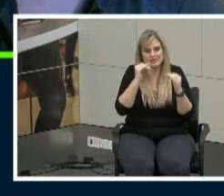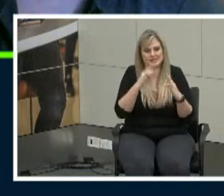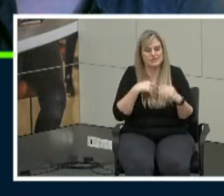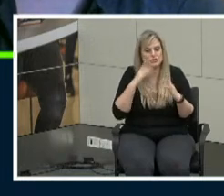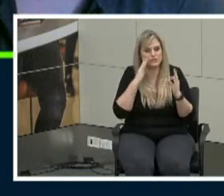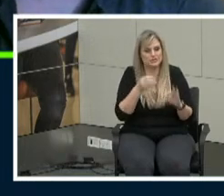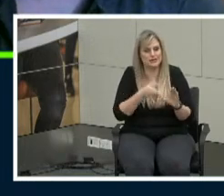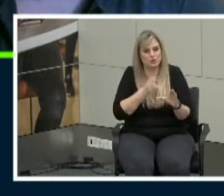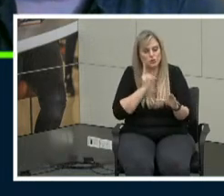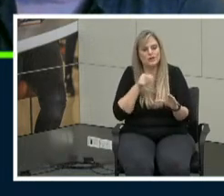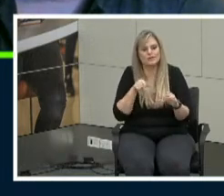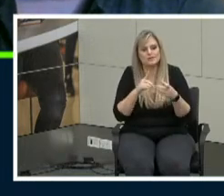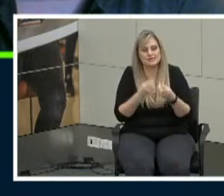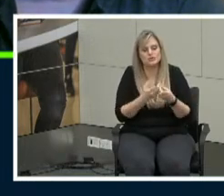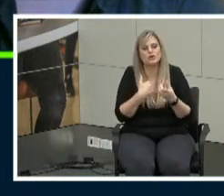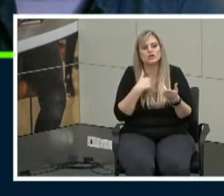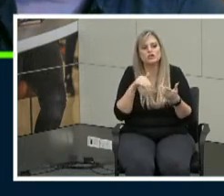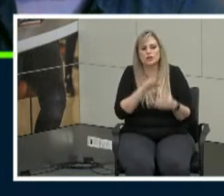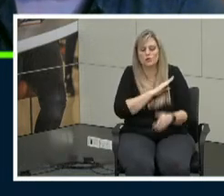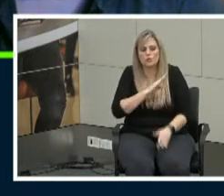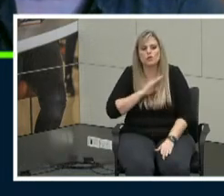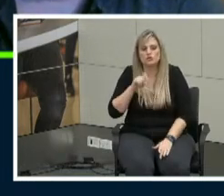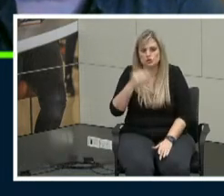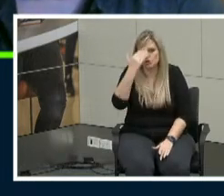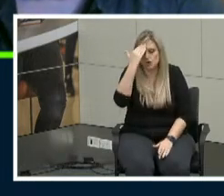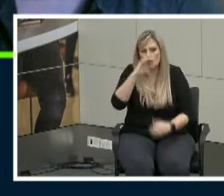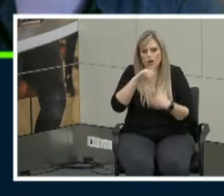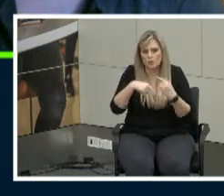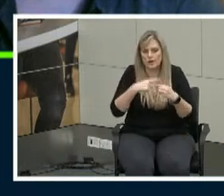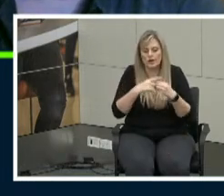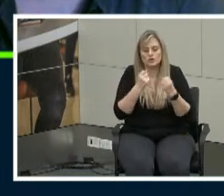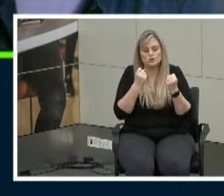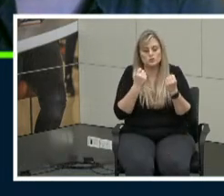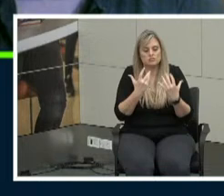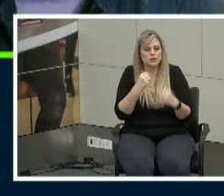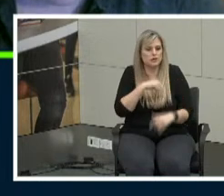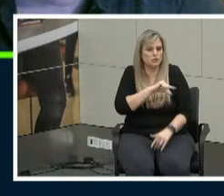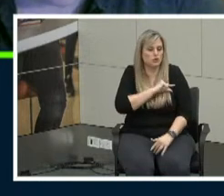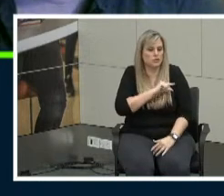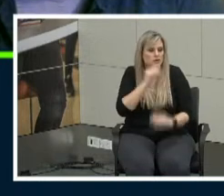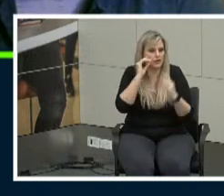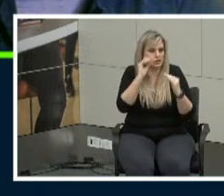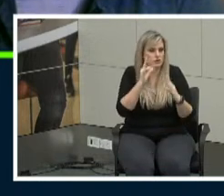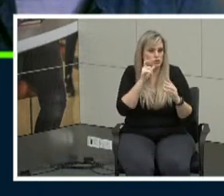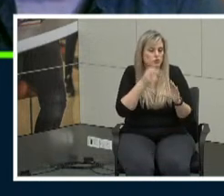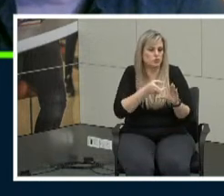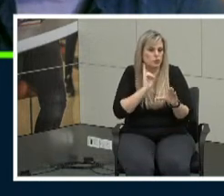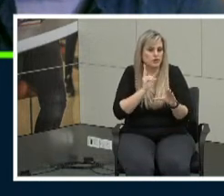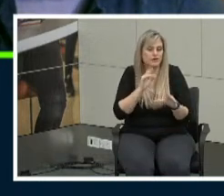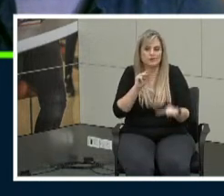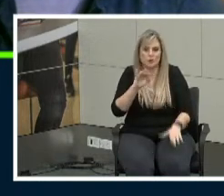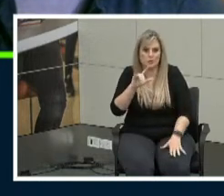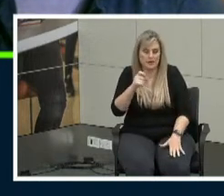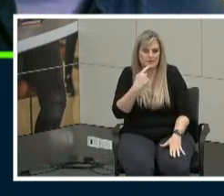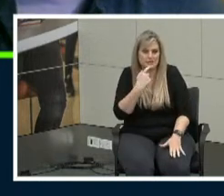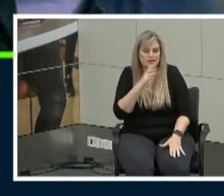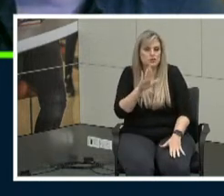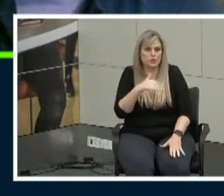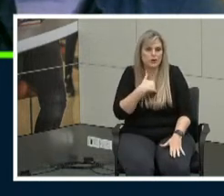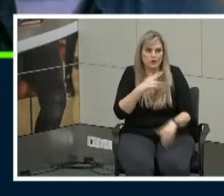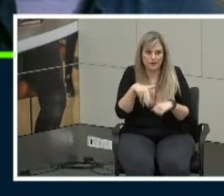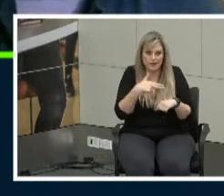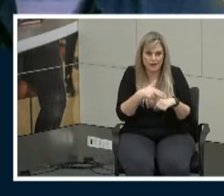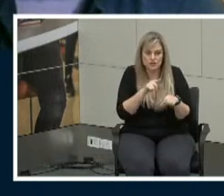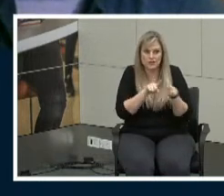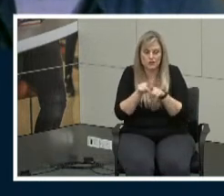this District the board should be aware of the impending Mass loss of quality instructors and that despite what Mr miles says we are in a national and Regional